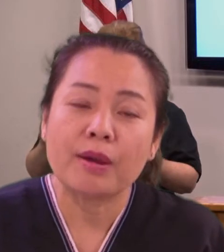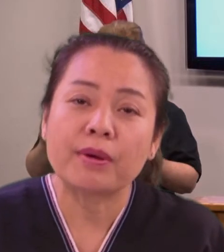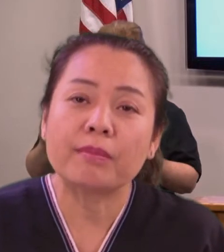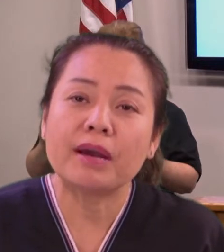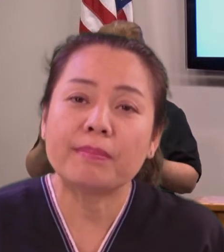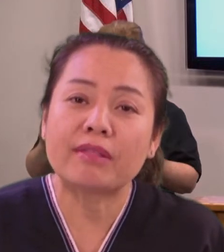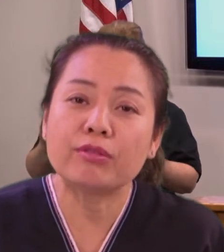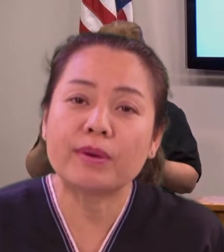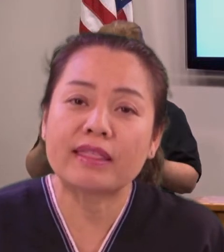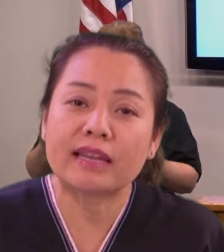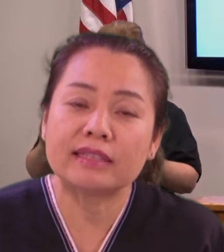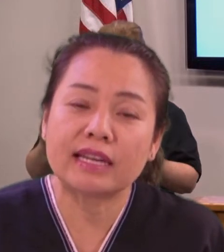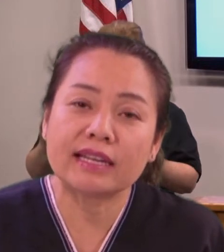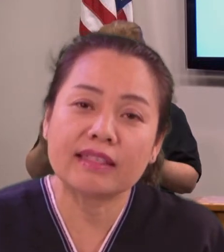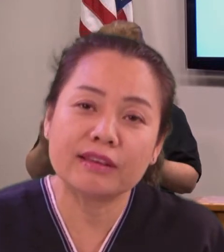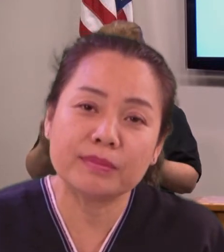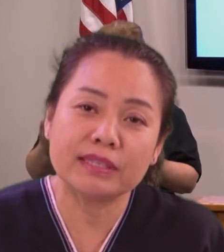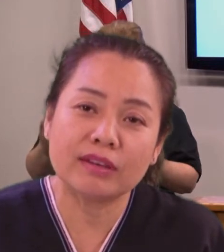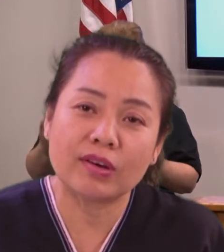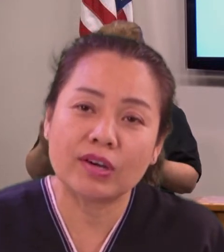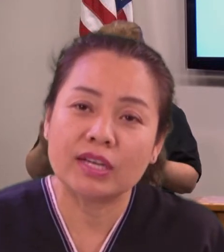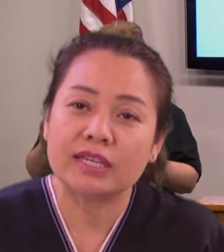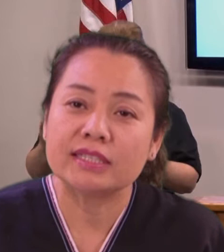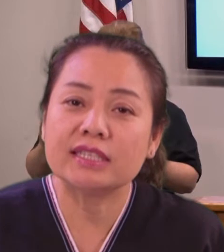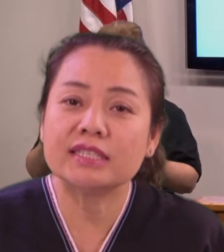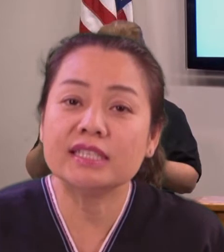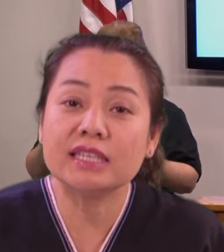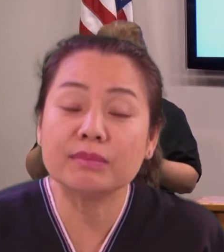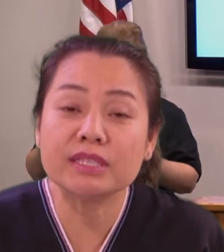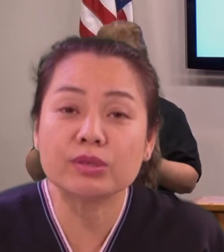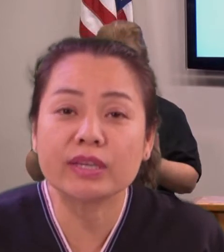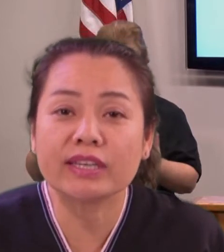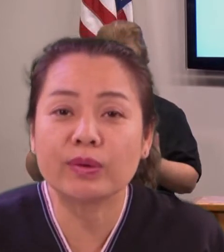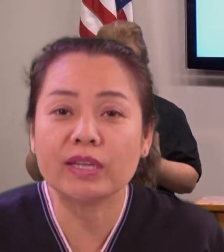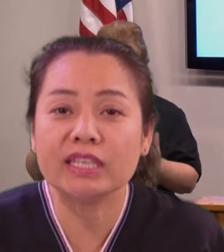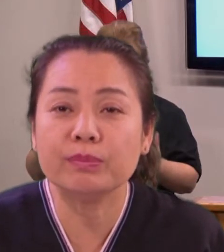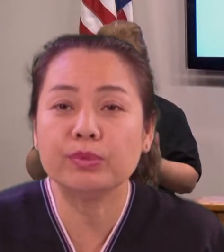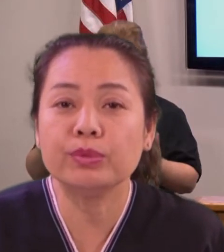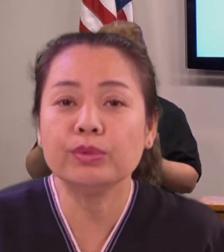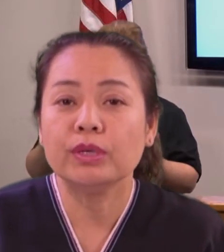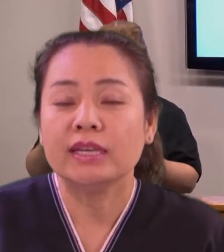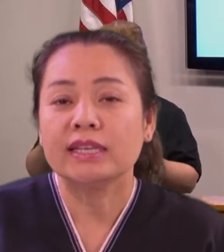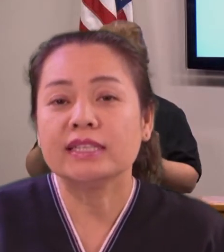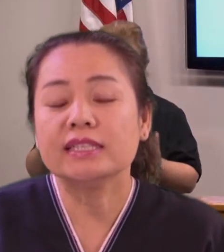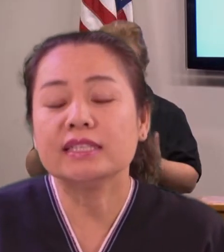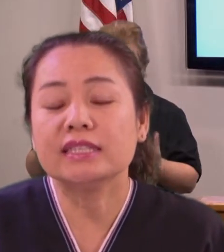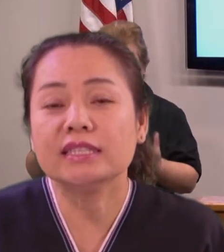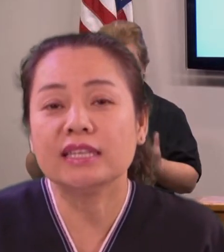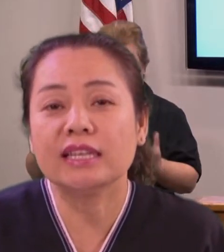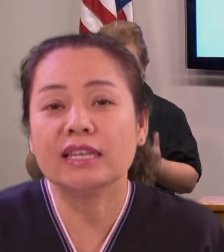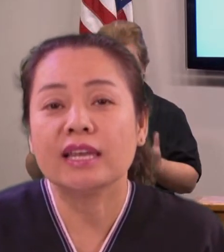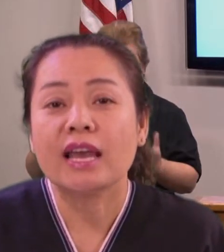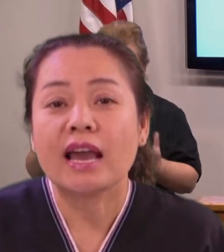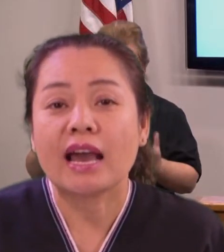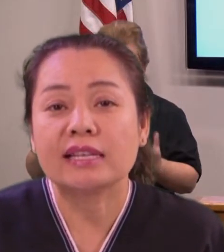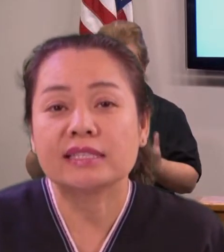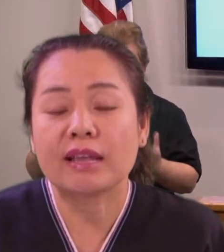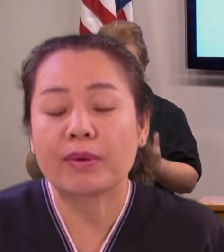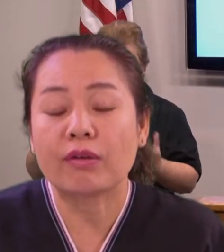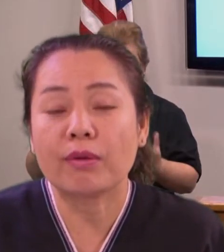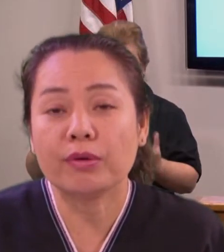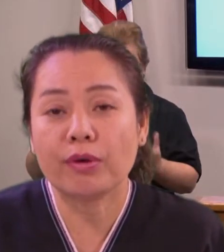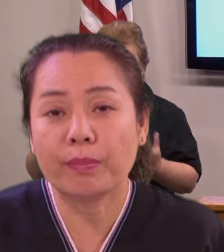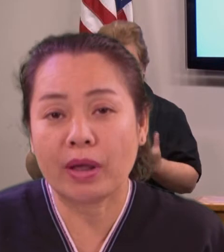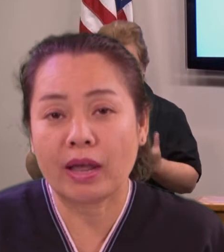because of the This song was called the Hebrew. The Hebrew. song is is called